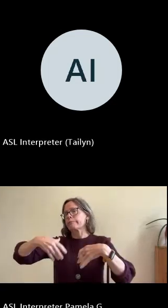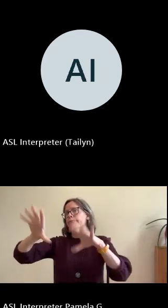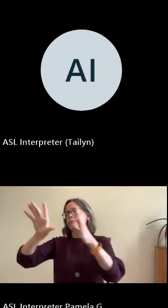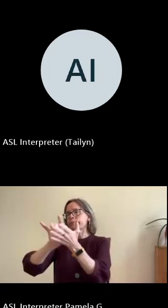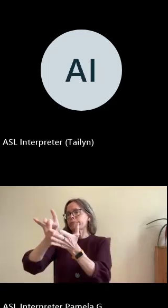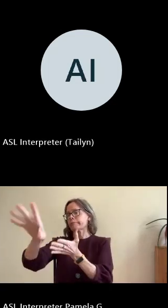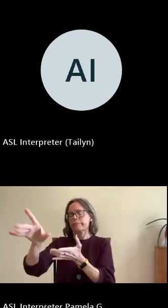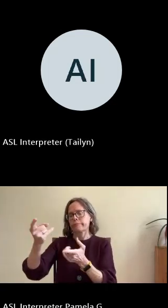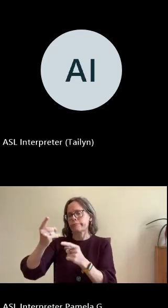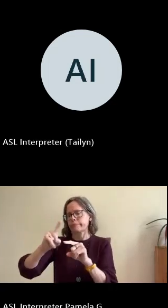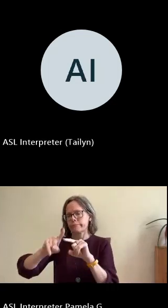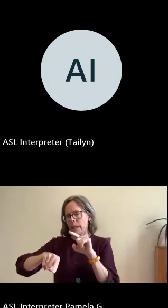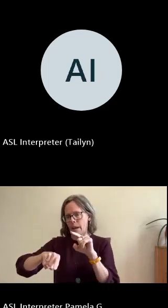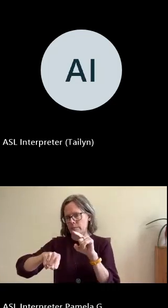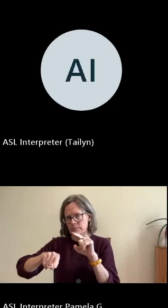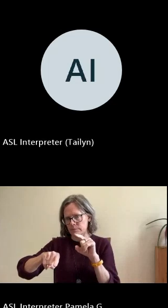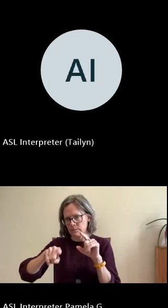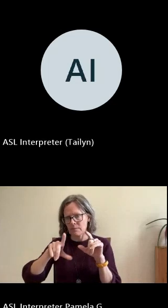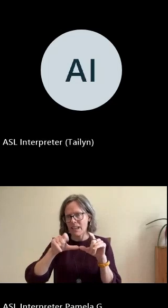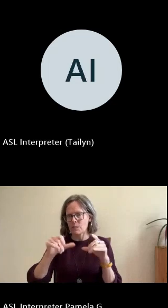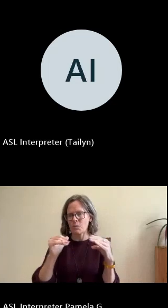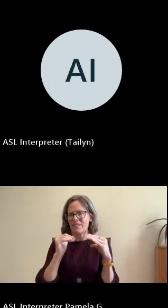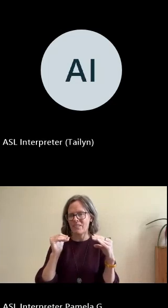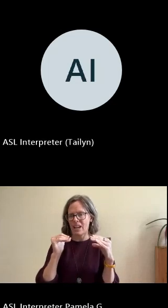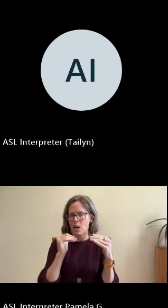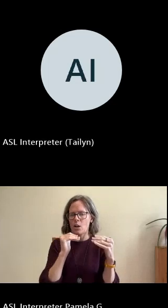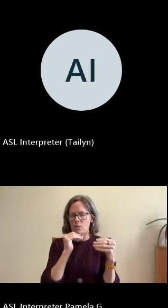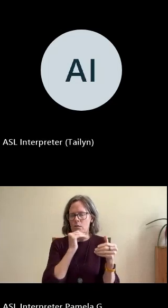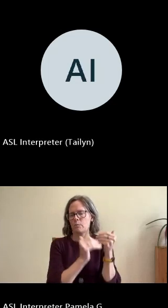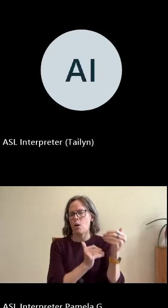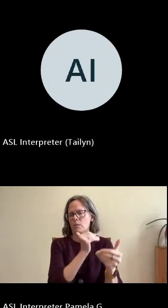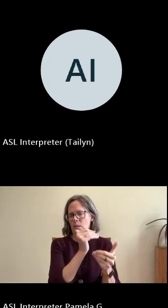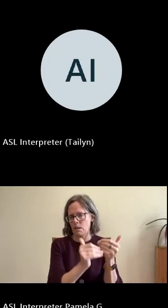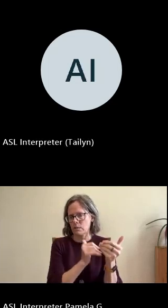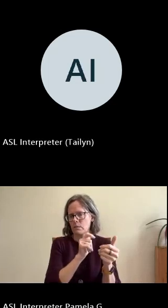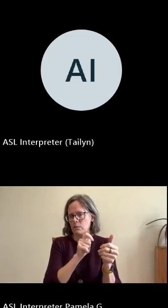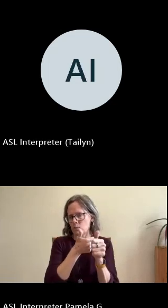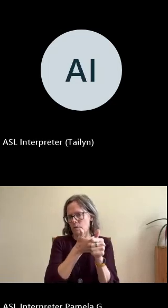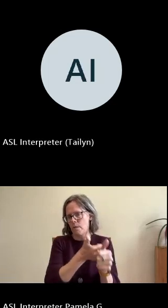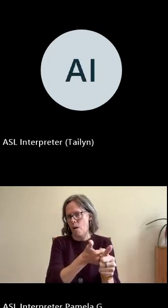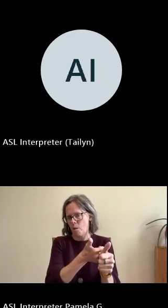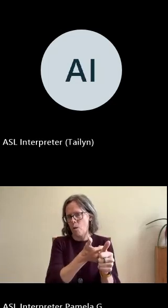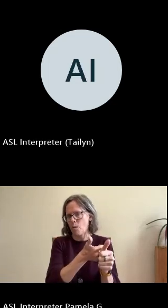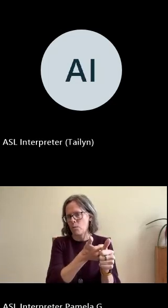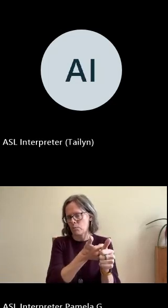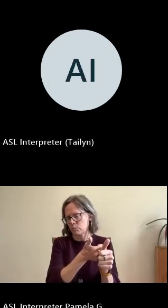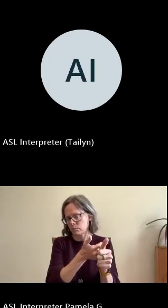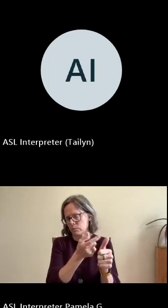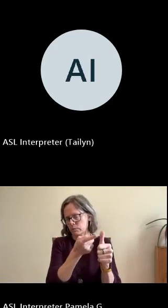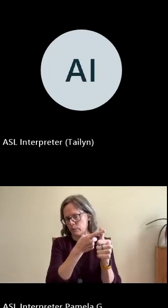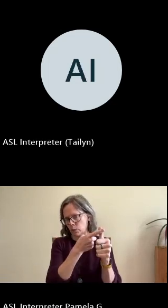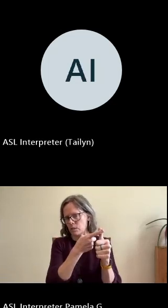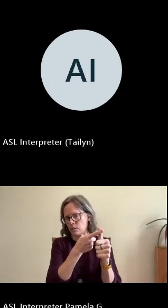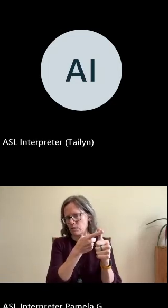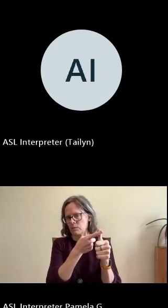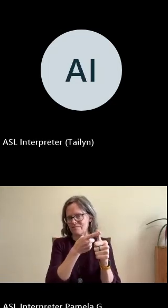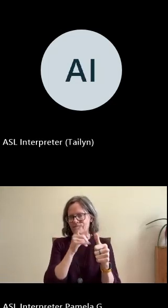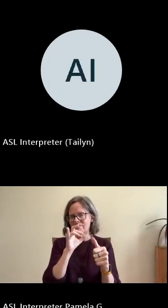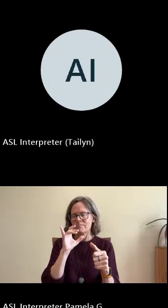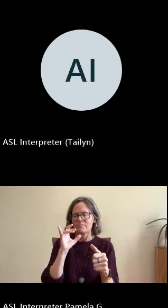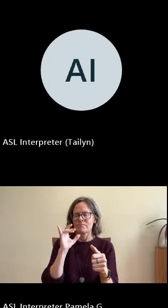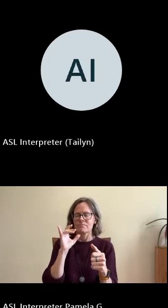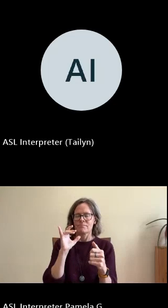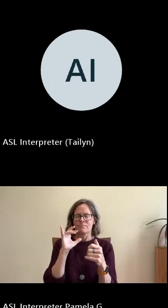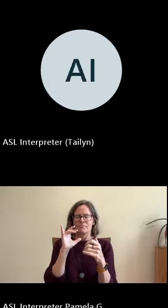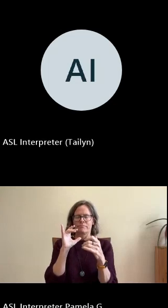or, I guess shareholder needs. There needs to actually be a process about